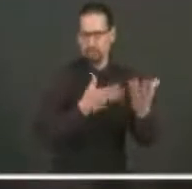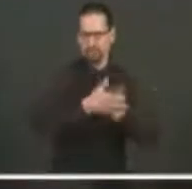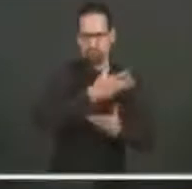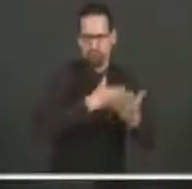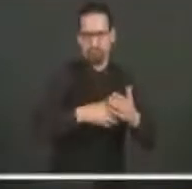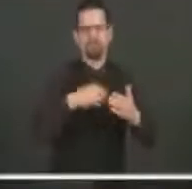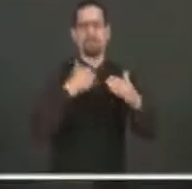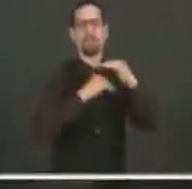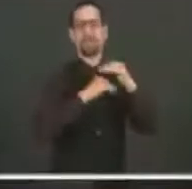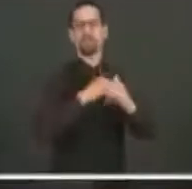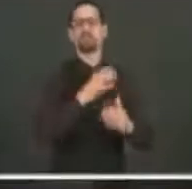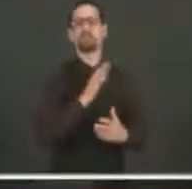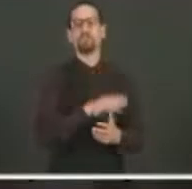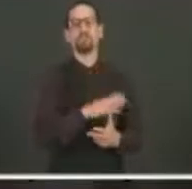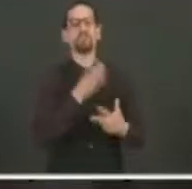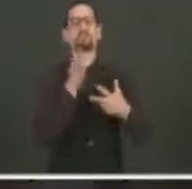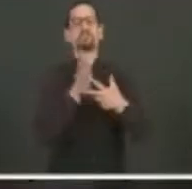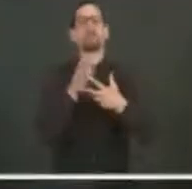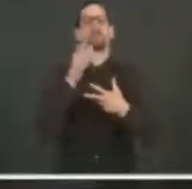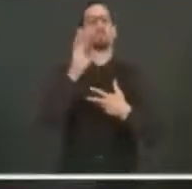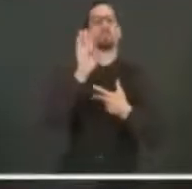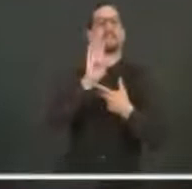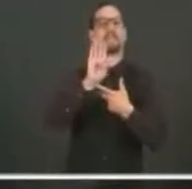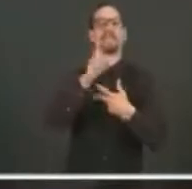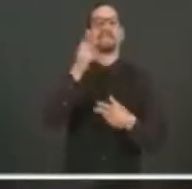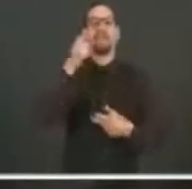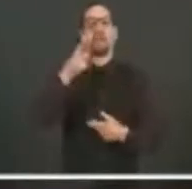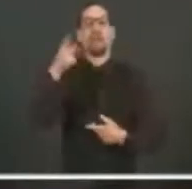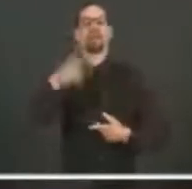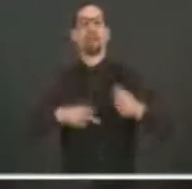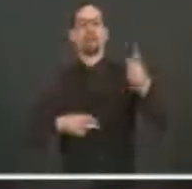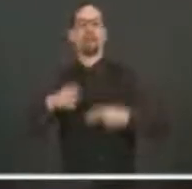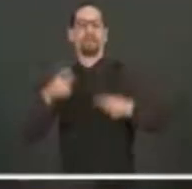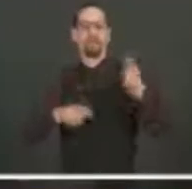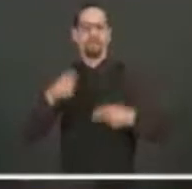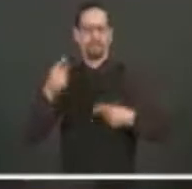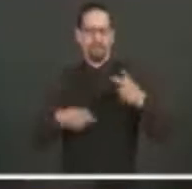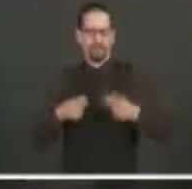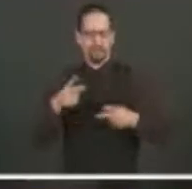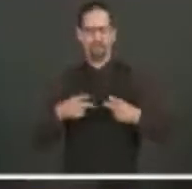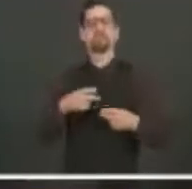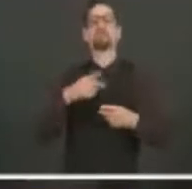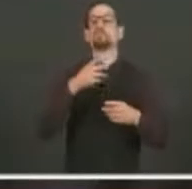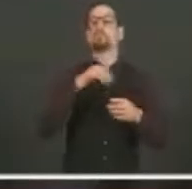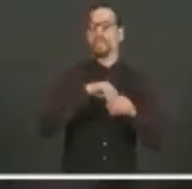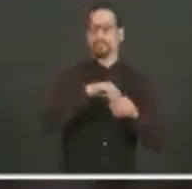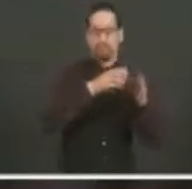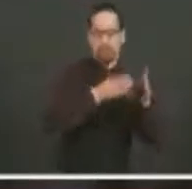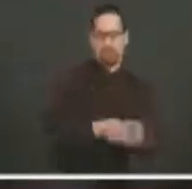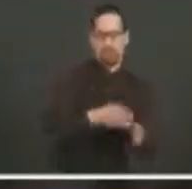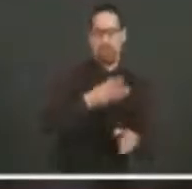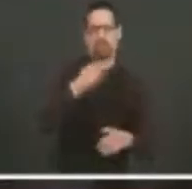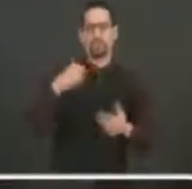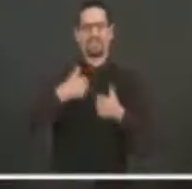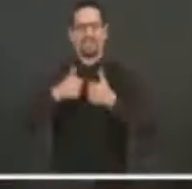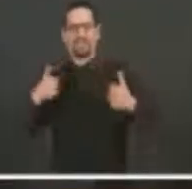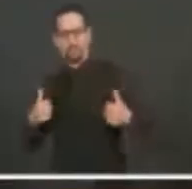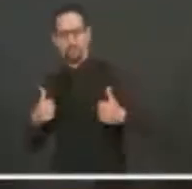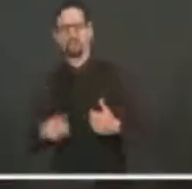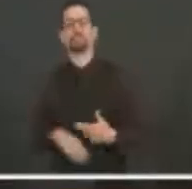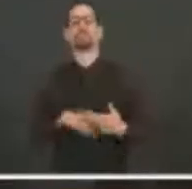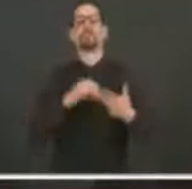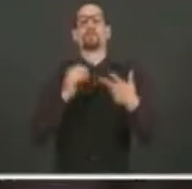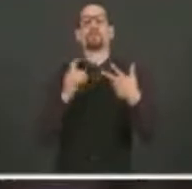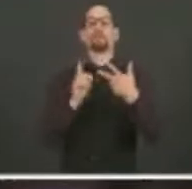partial in-person, which with the limit of 30 students within the class, and full in-person. We have